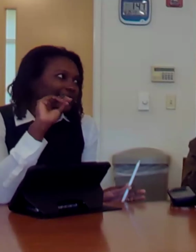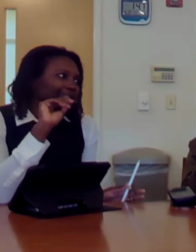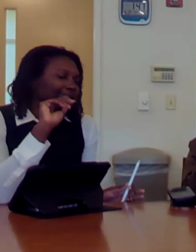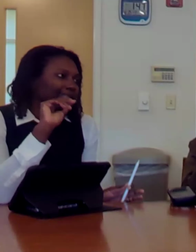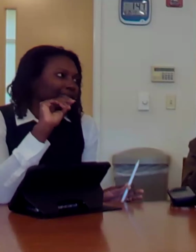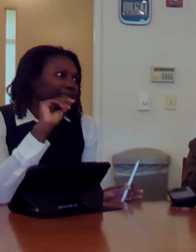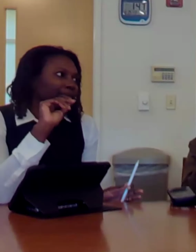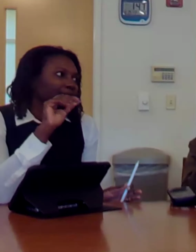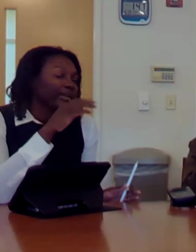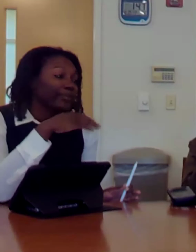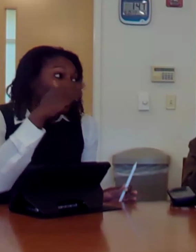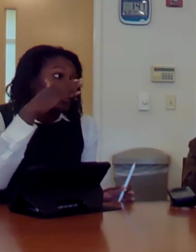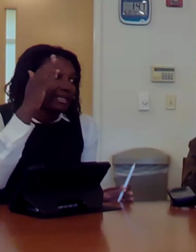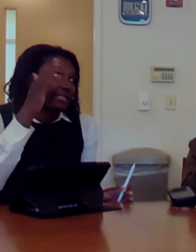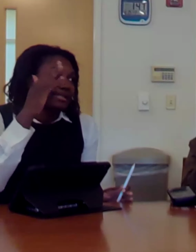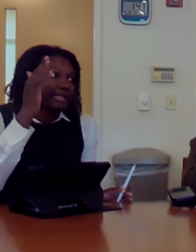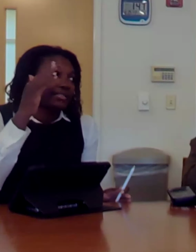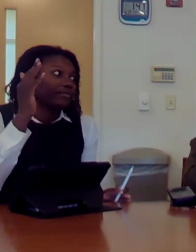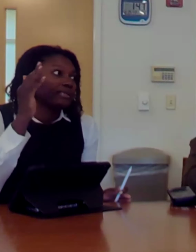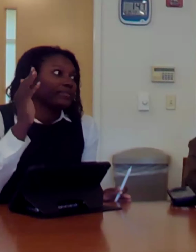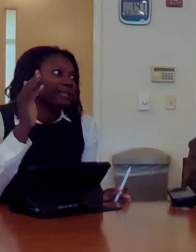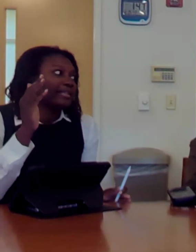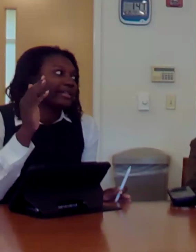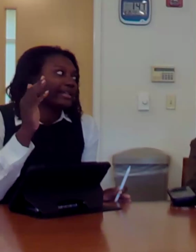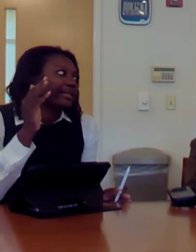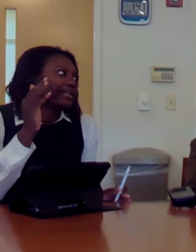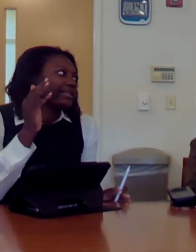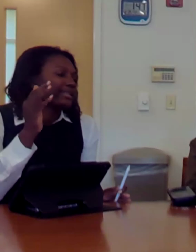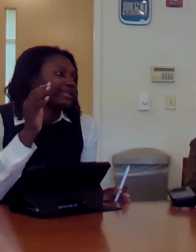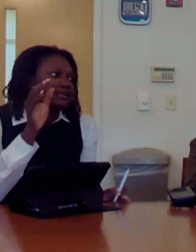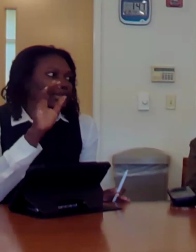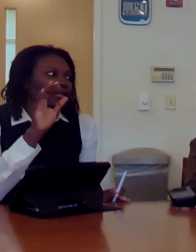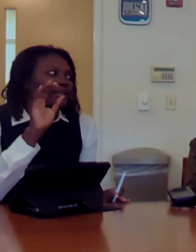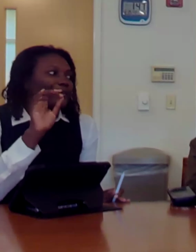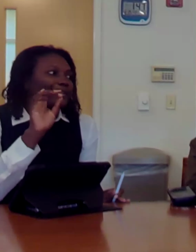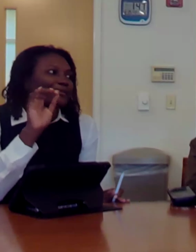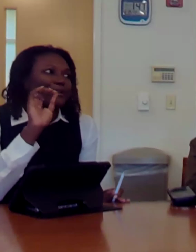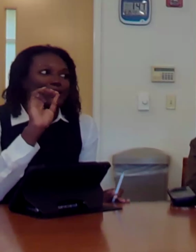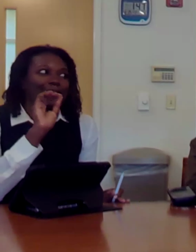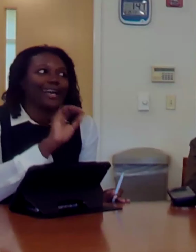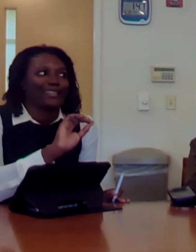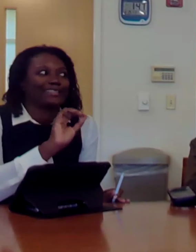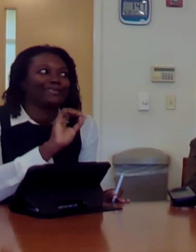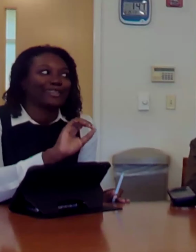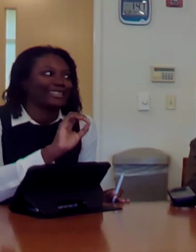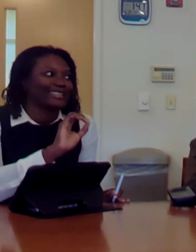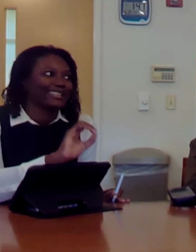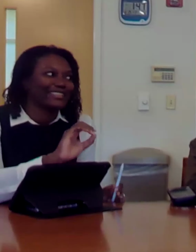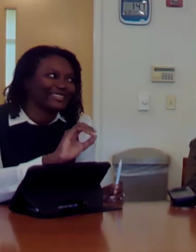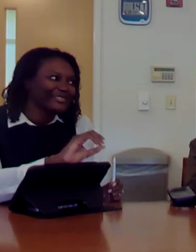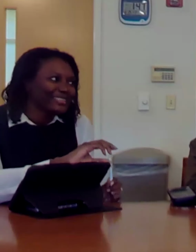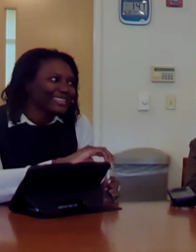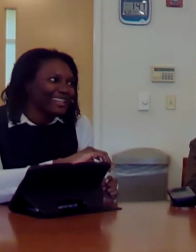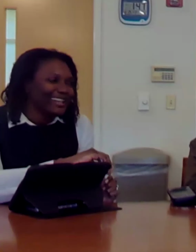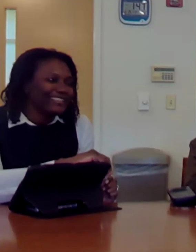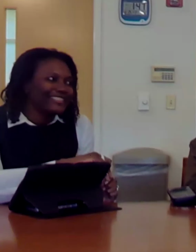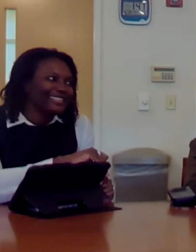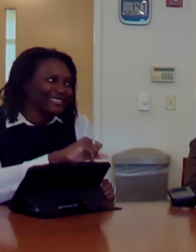like their like nice little tool like propagates to like these really big like errors, and it might not be what you actually want to